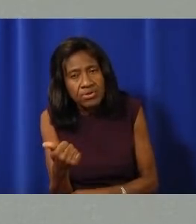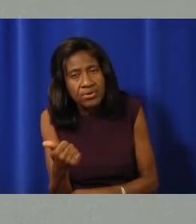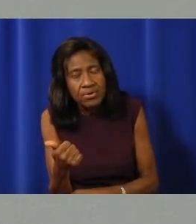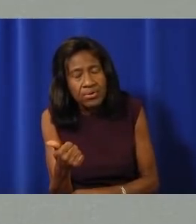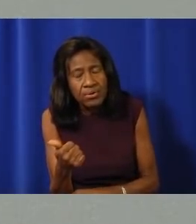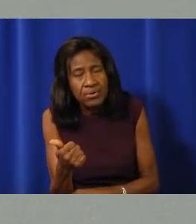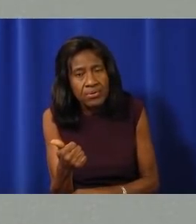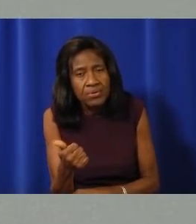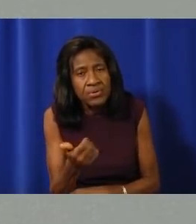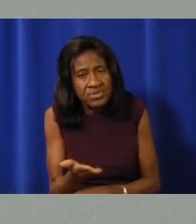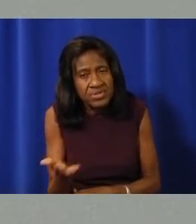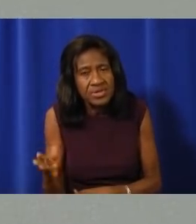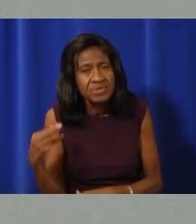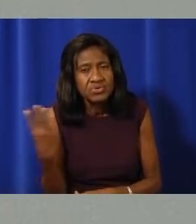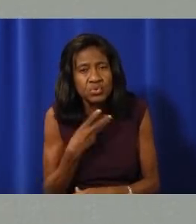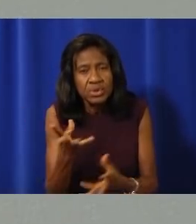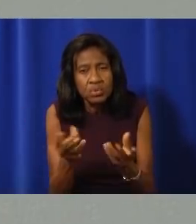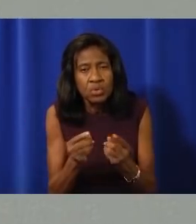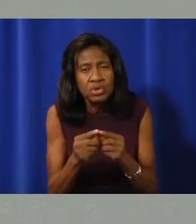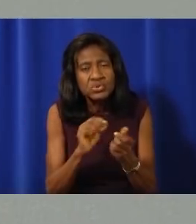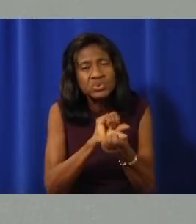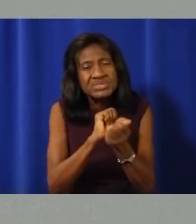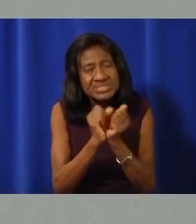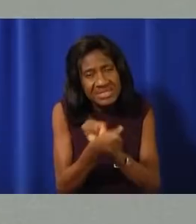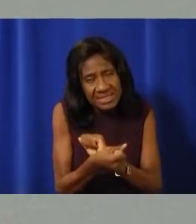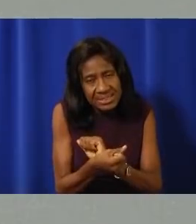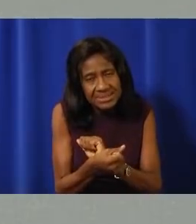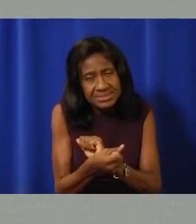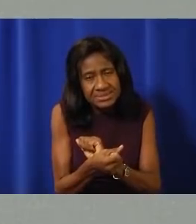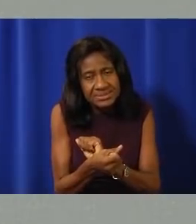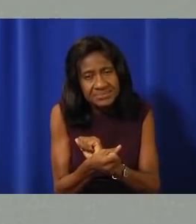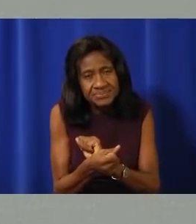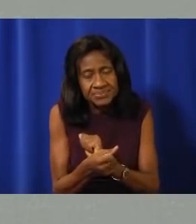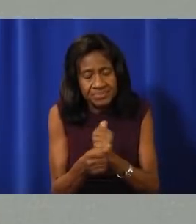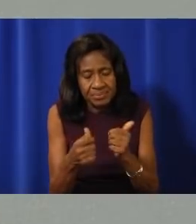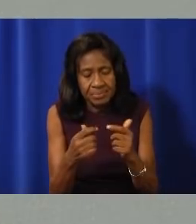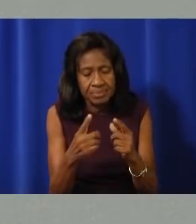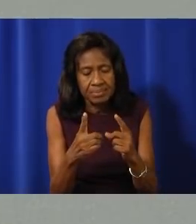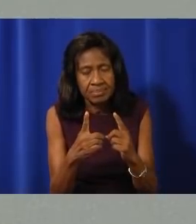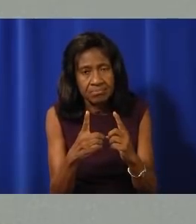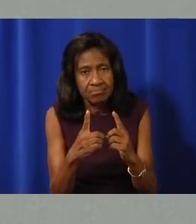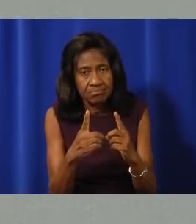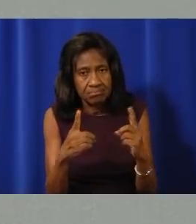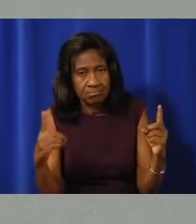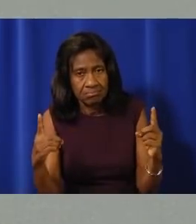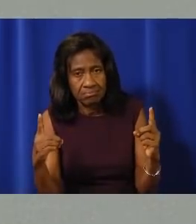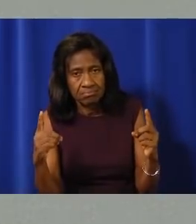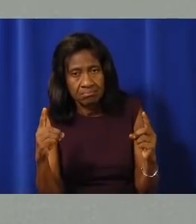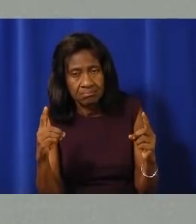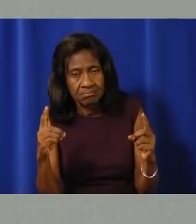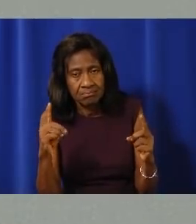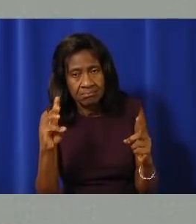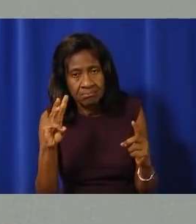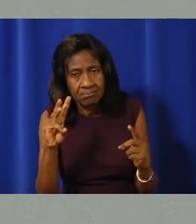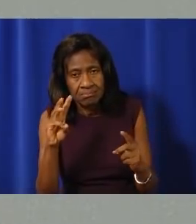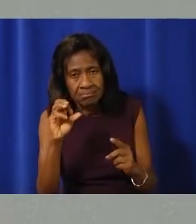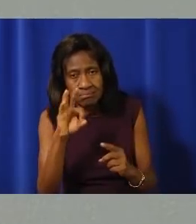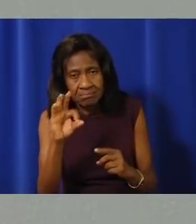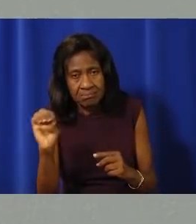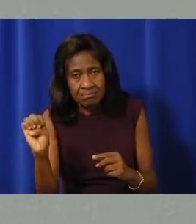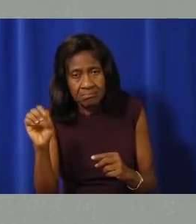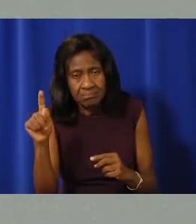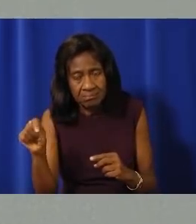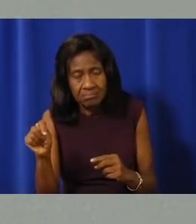matters that we're seeking to change, obviously social distancing is an aspect of this. We